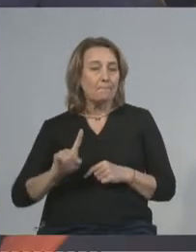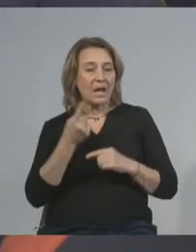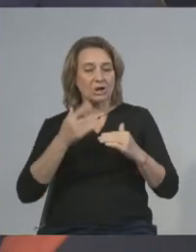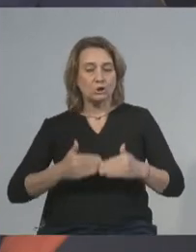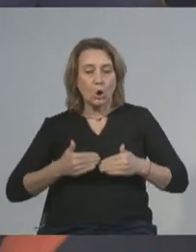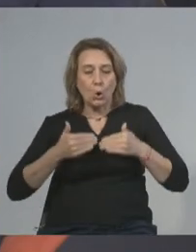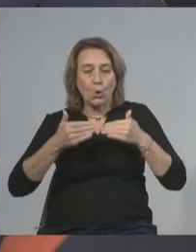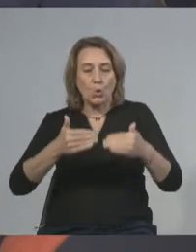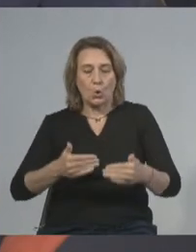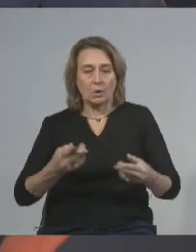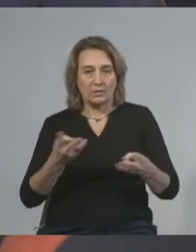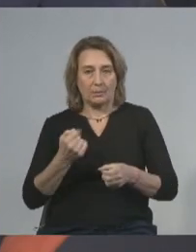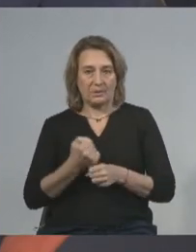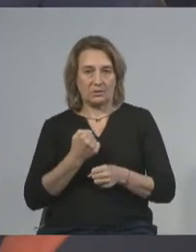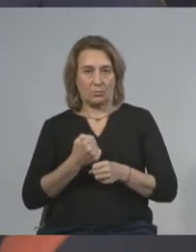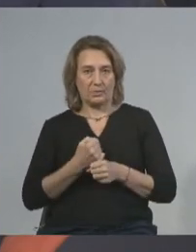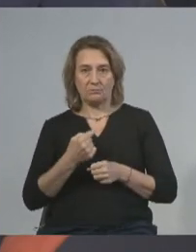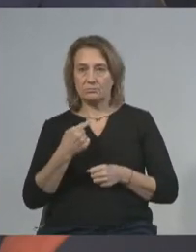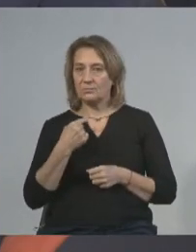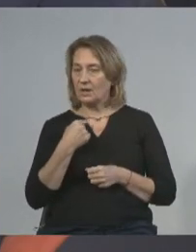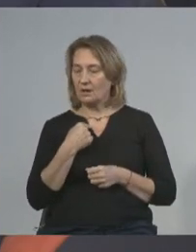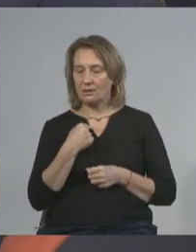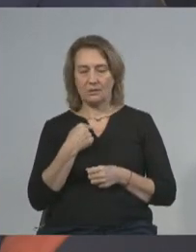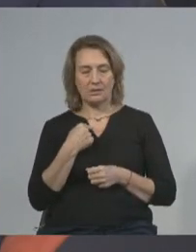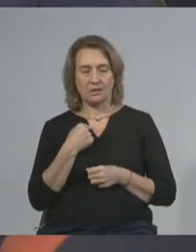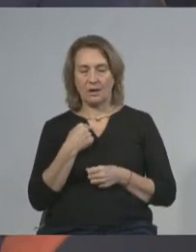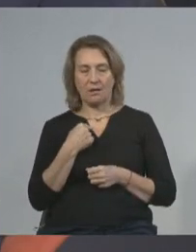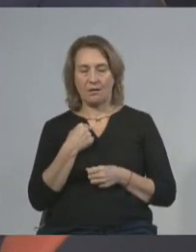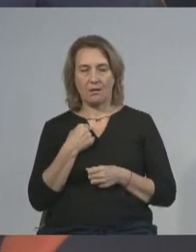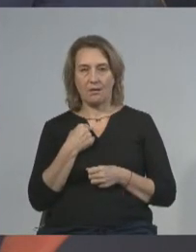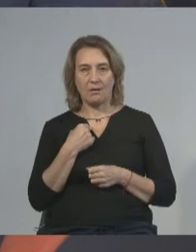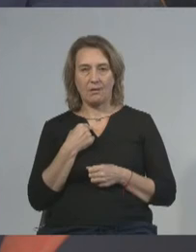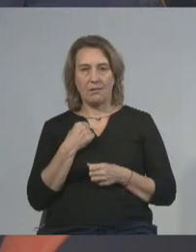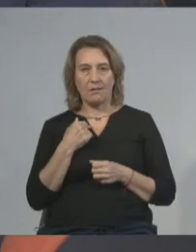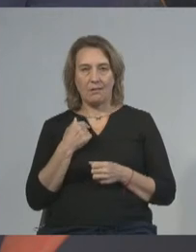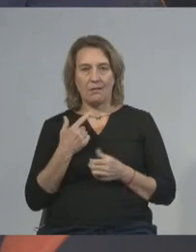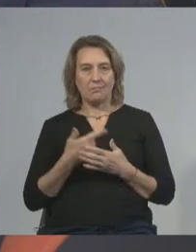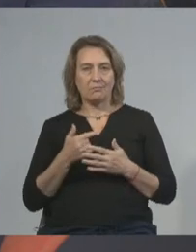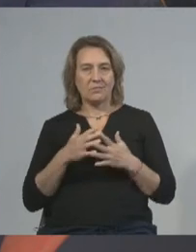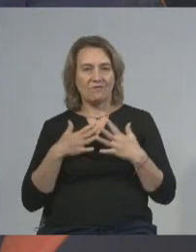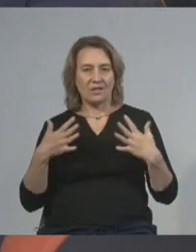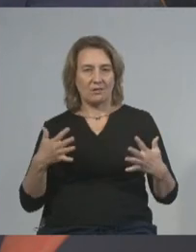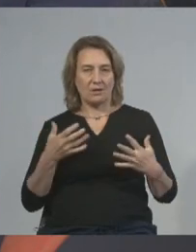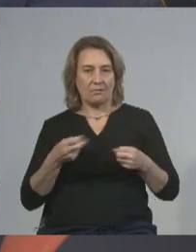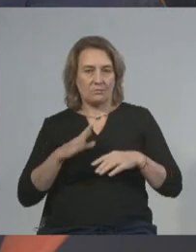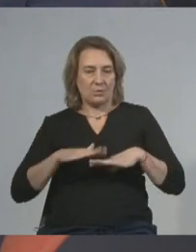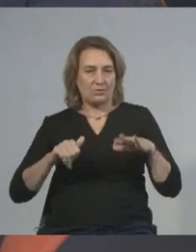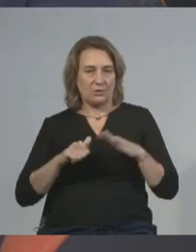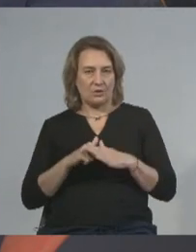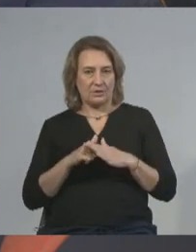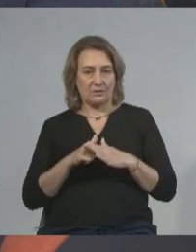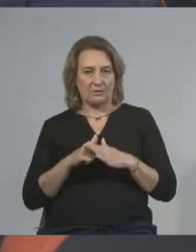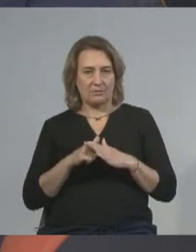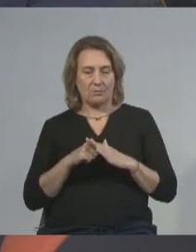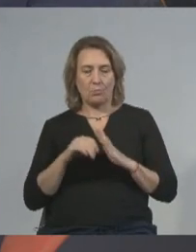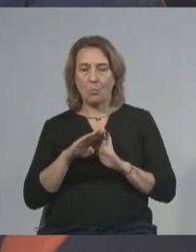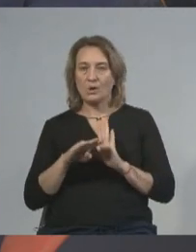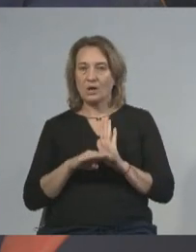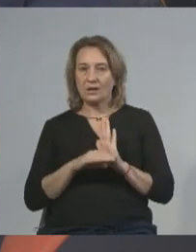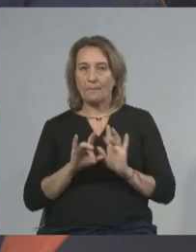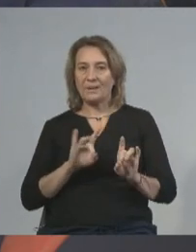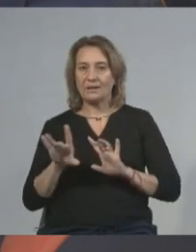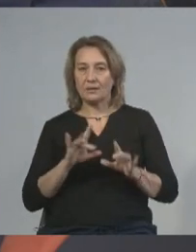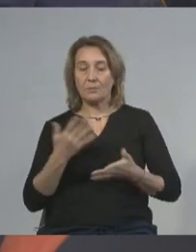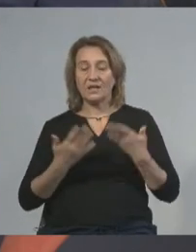what are the first steps that need to be done i'm not a specialist in programmatic but